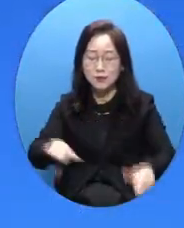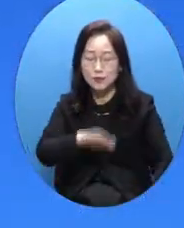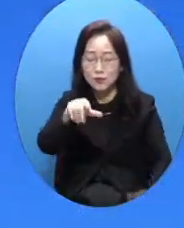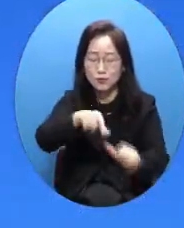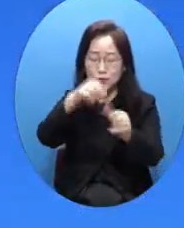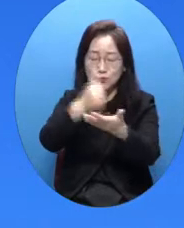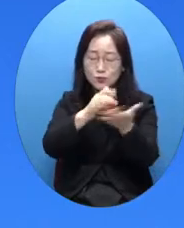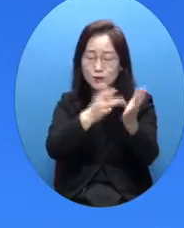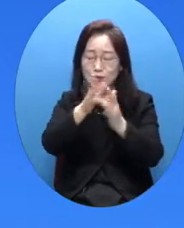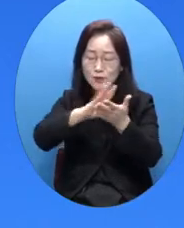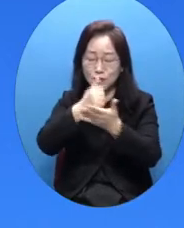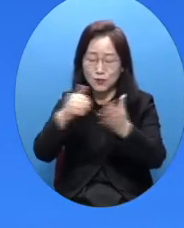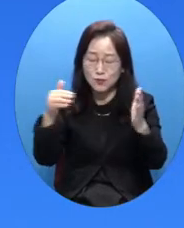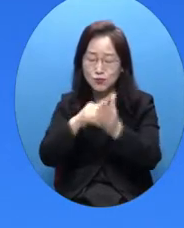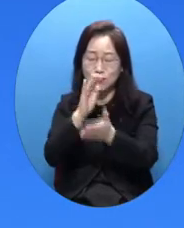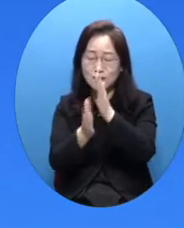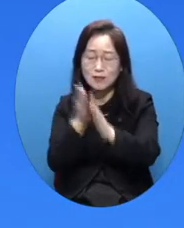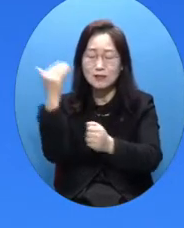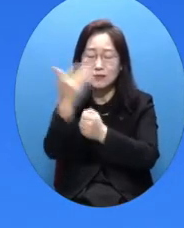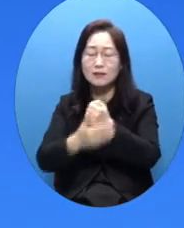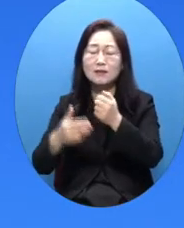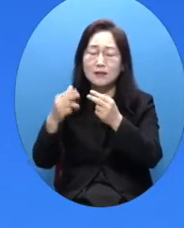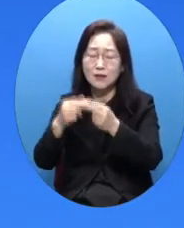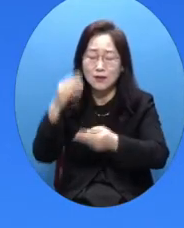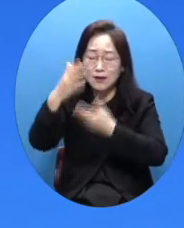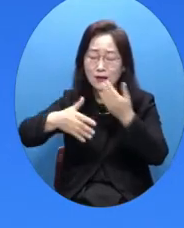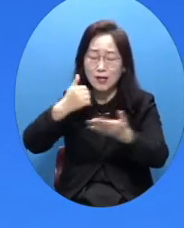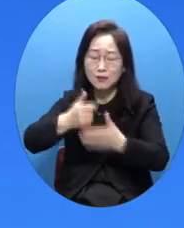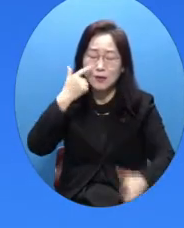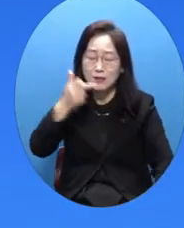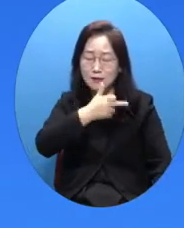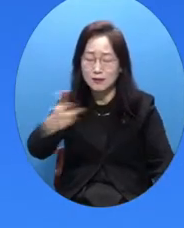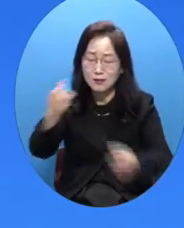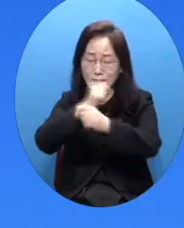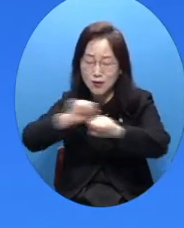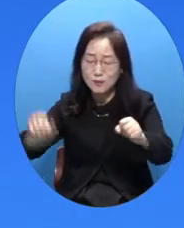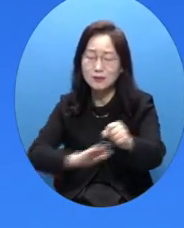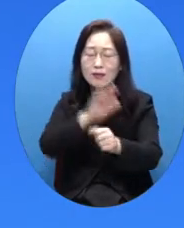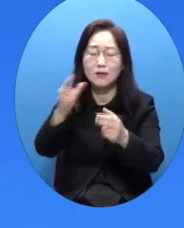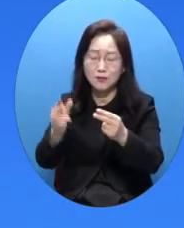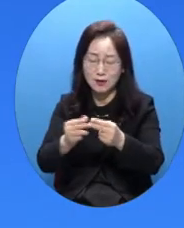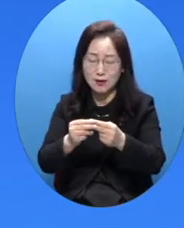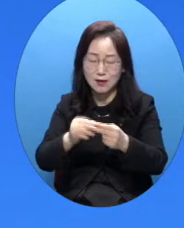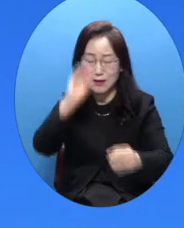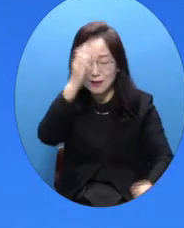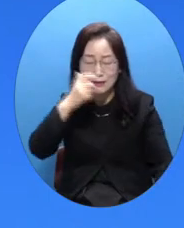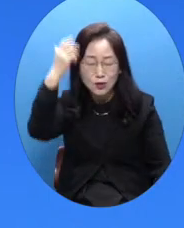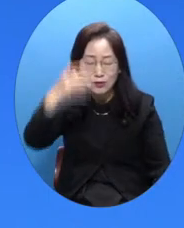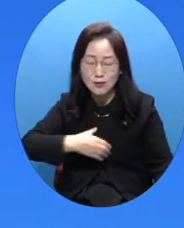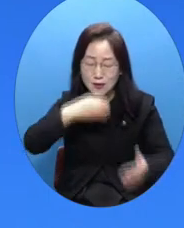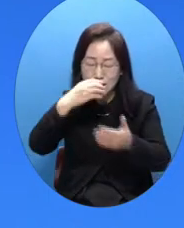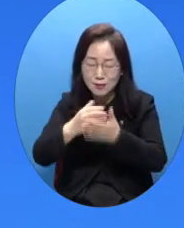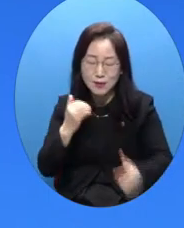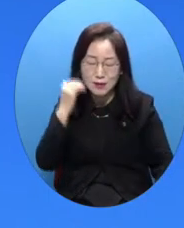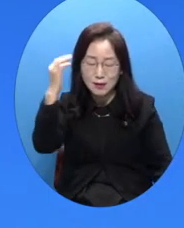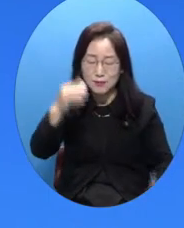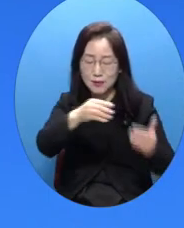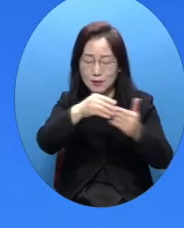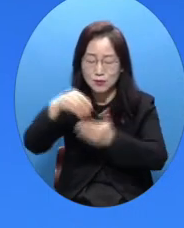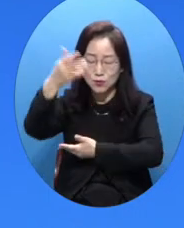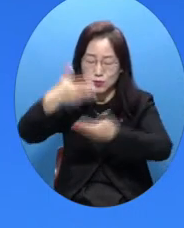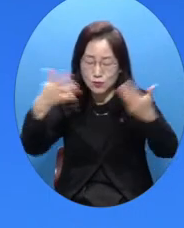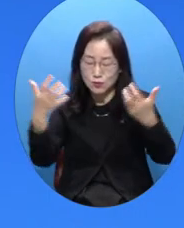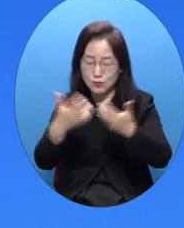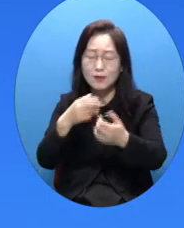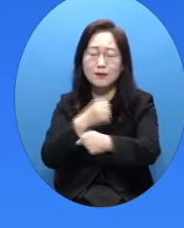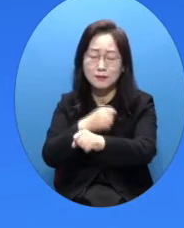now made the abundant grace of Jesus Christ the Everlasting Love Of Our Father the rich blessings and The Fellowship